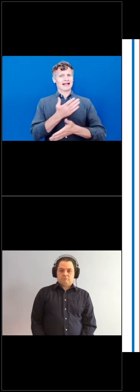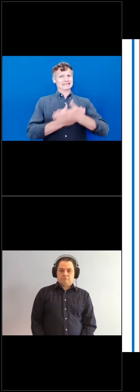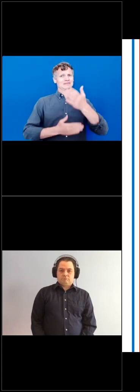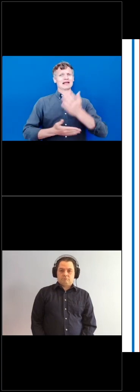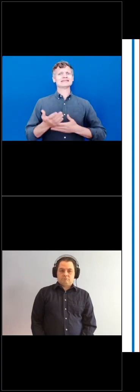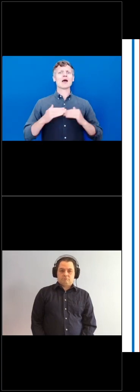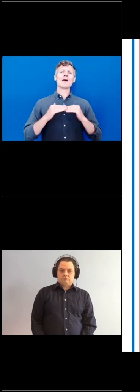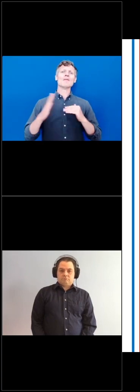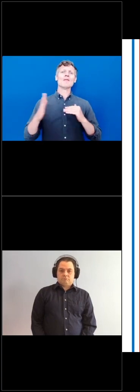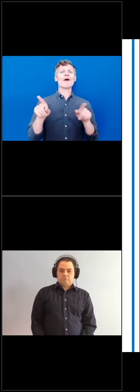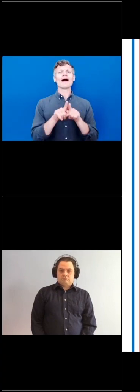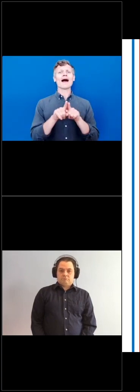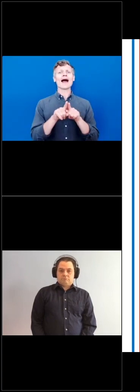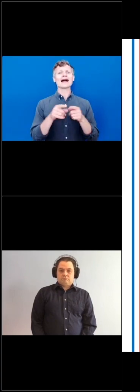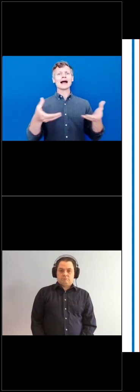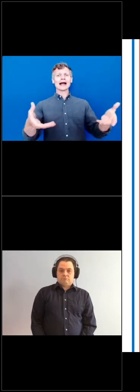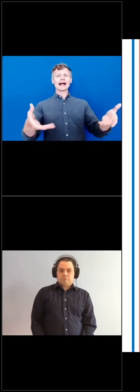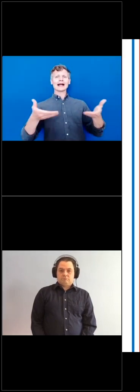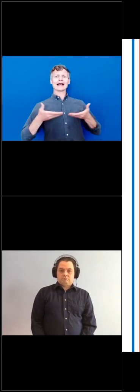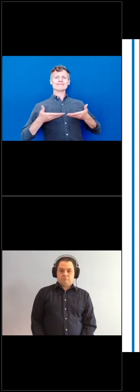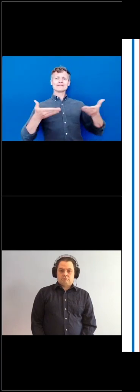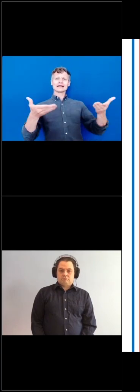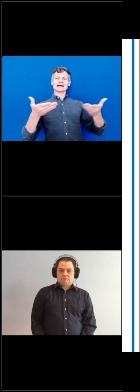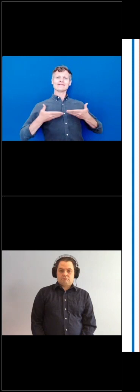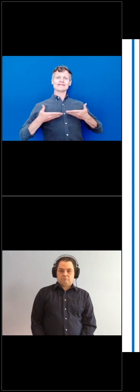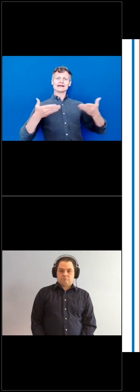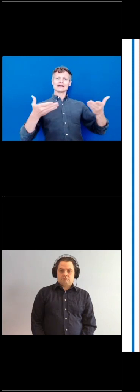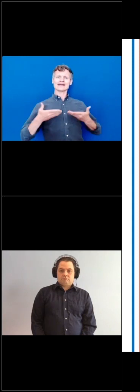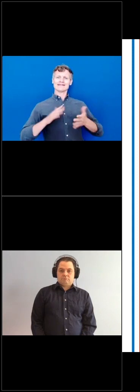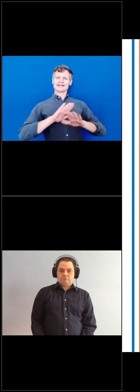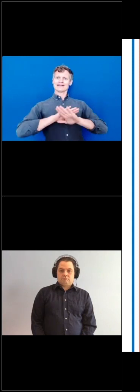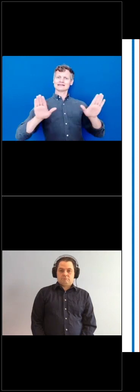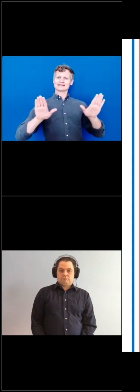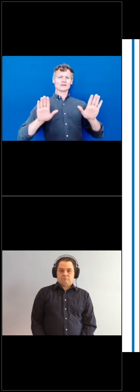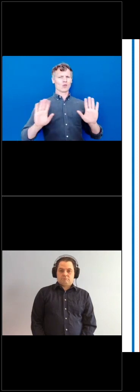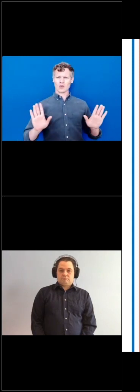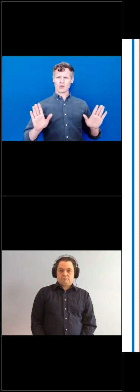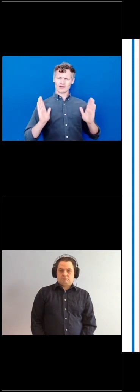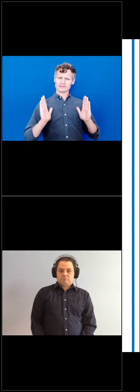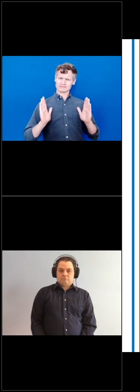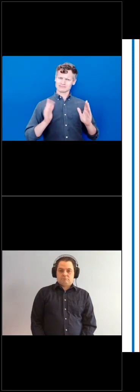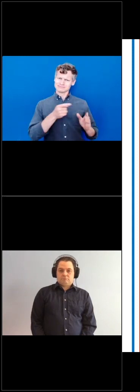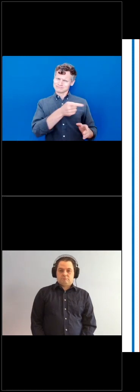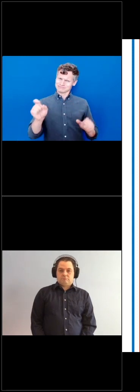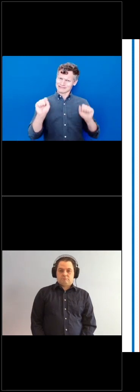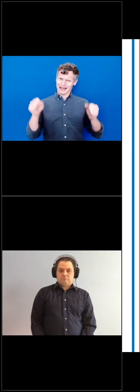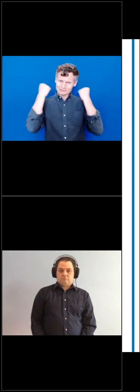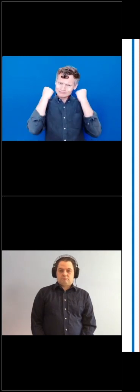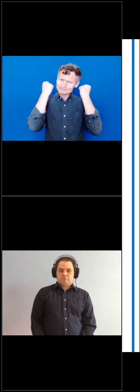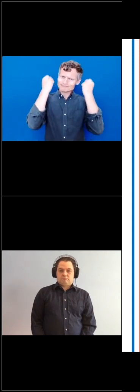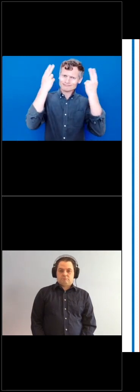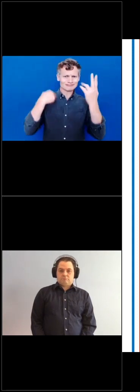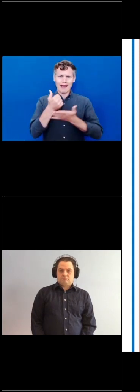with disabilities play a very important role and should be engaged in humanitarian decision making and to ensure